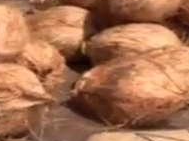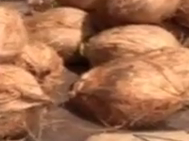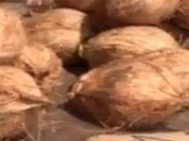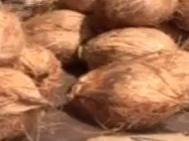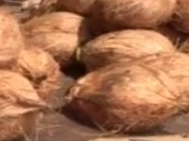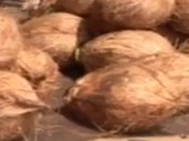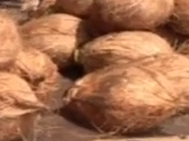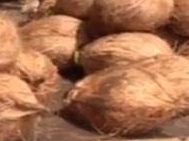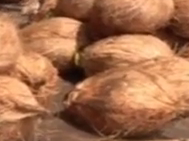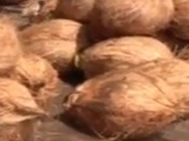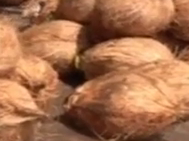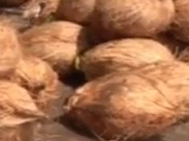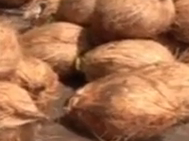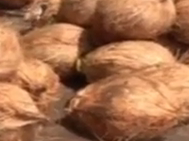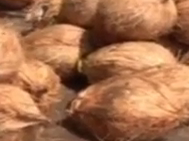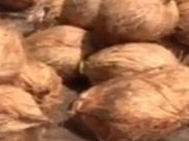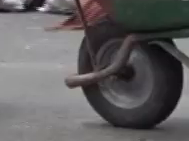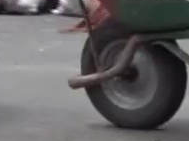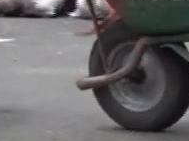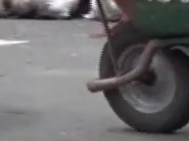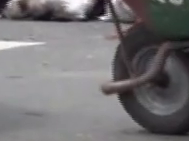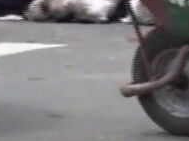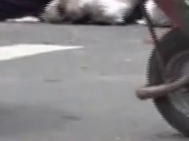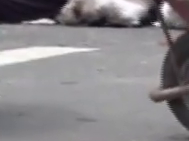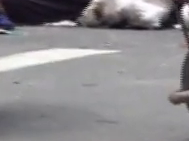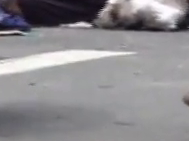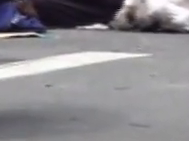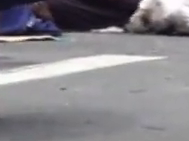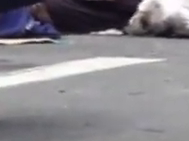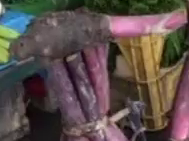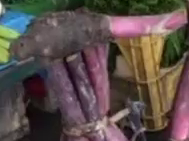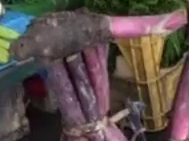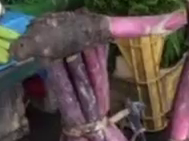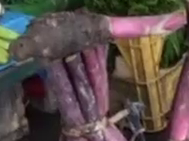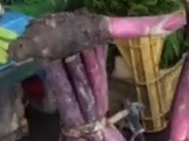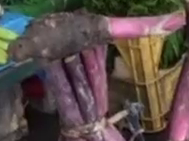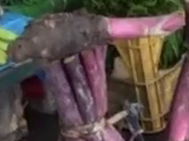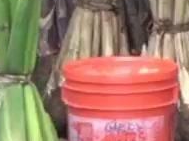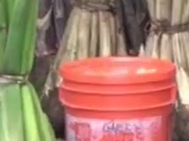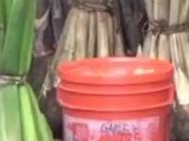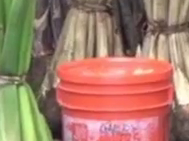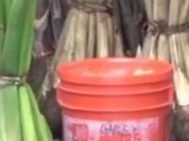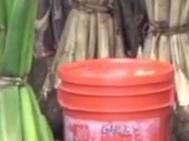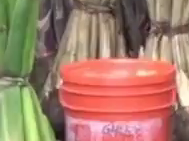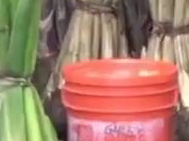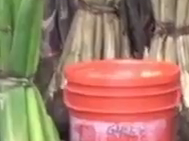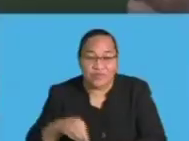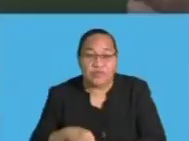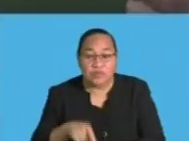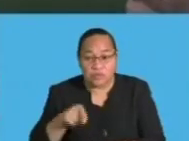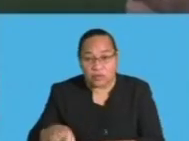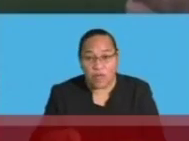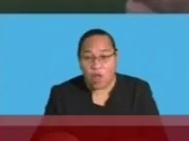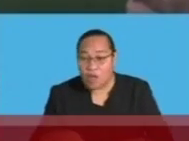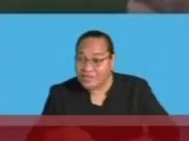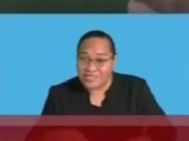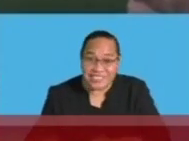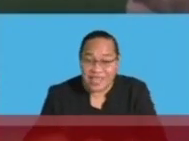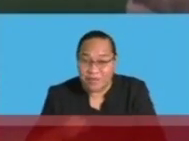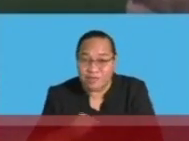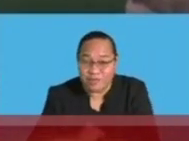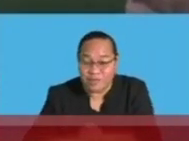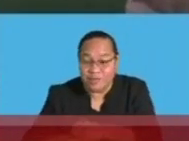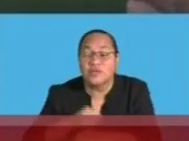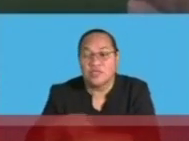ensure no illegal activities are carried out at the market premises. Systems in place to promote the committee objective is that